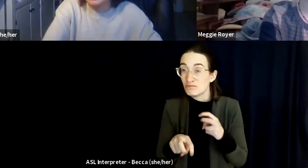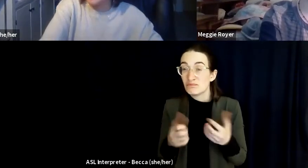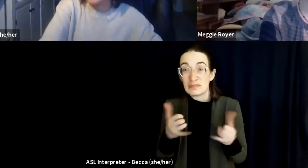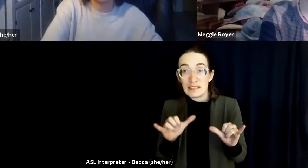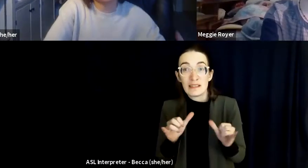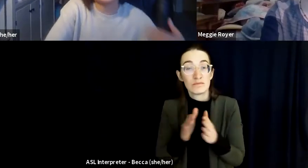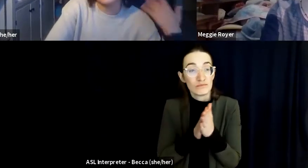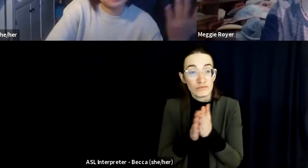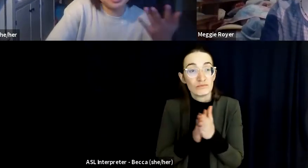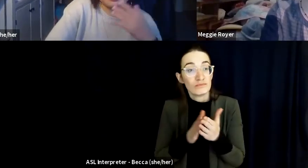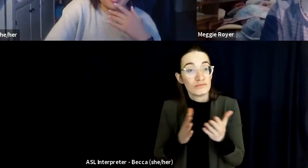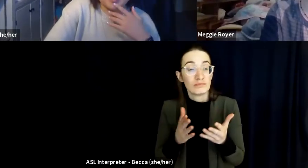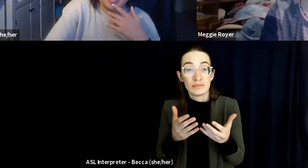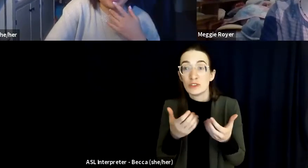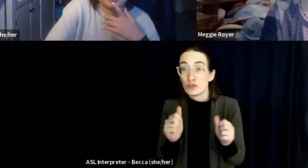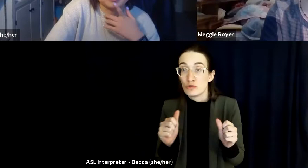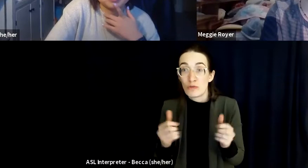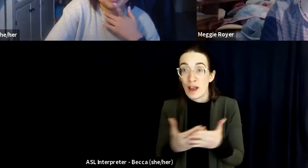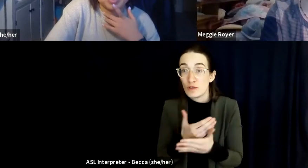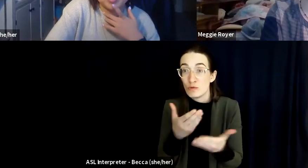was, something on